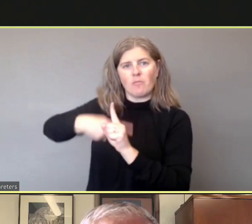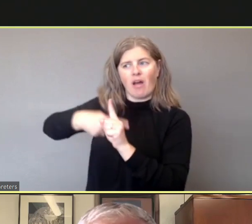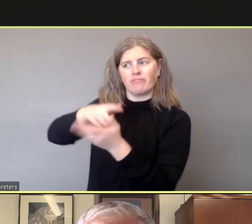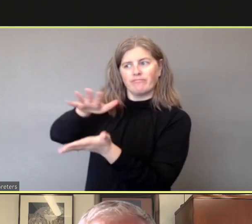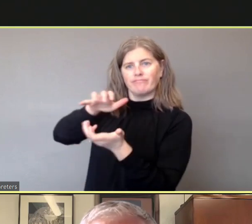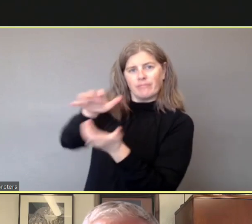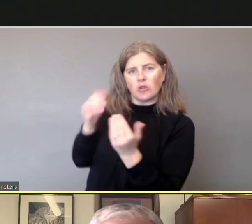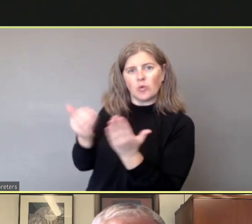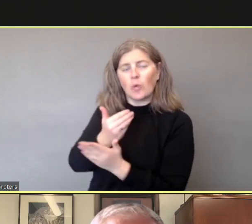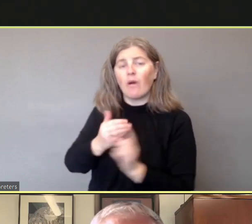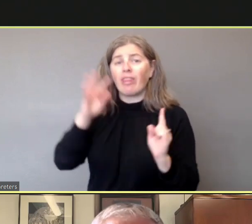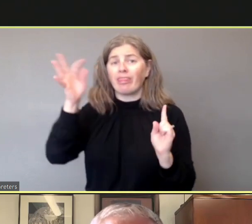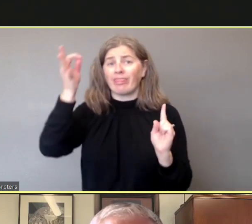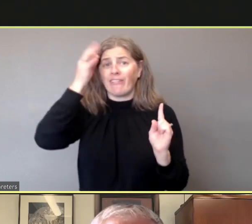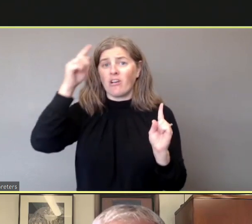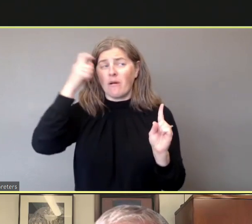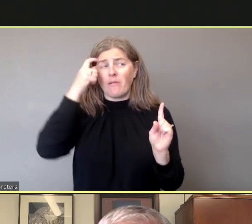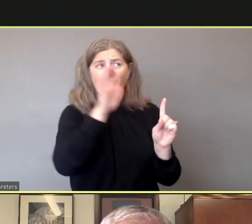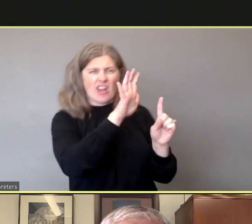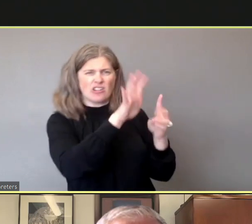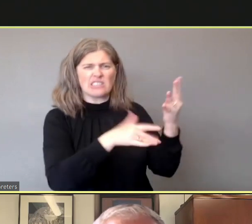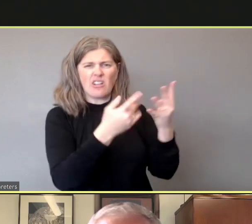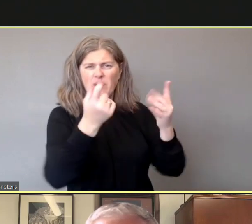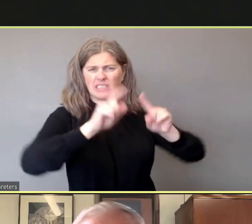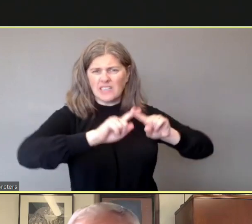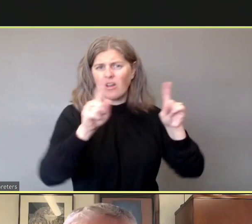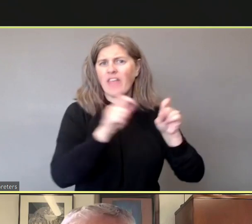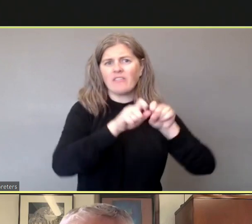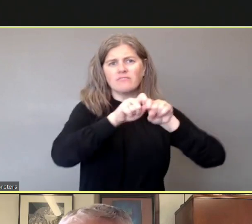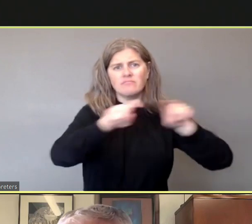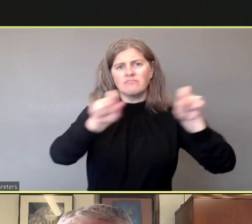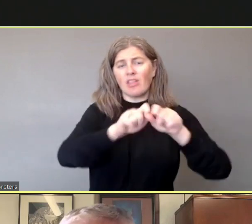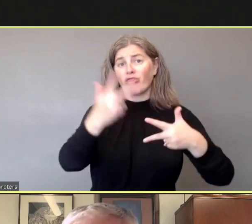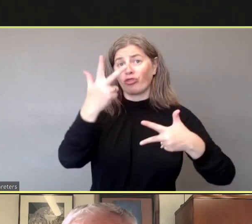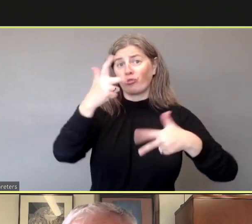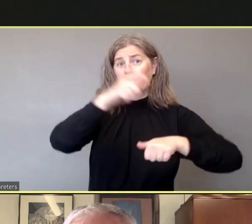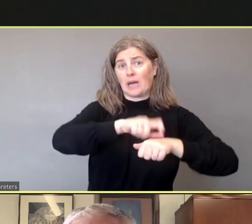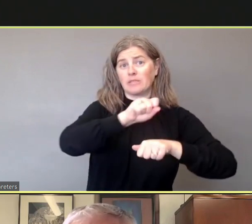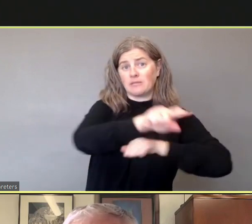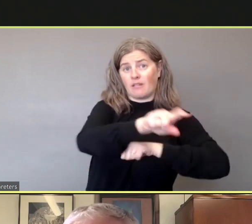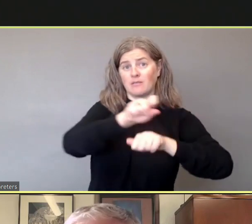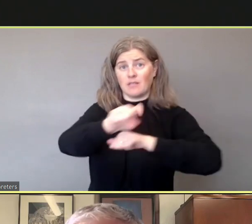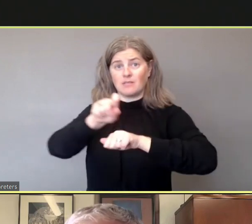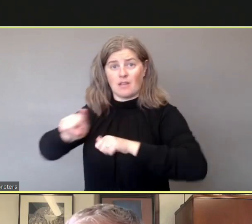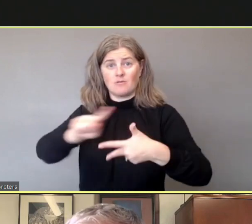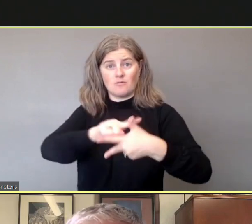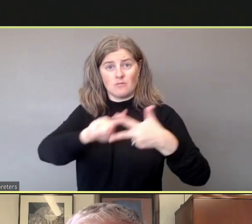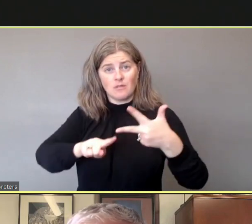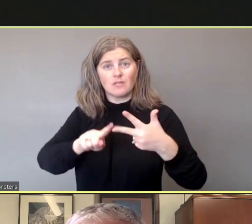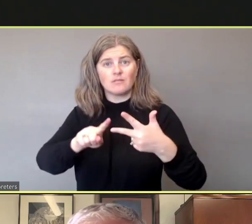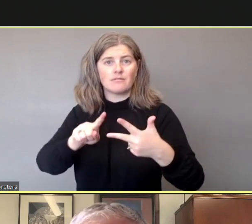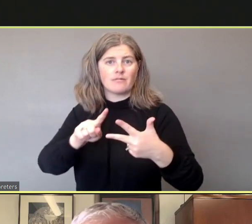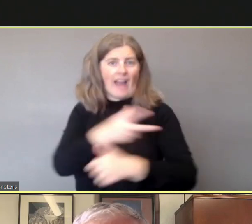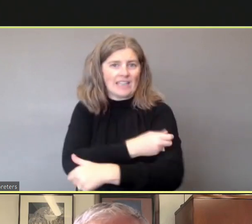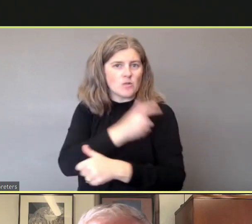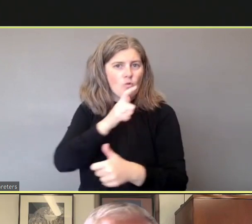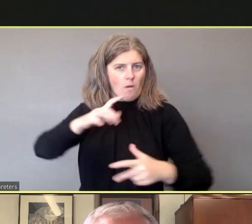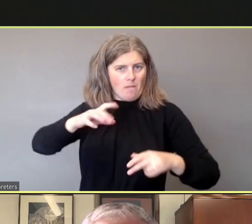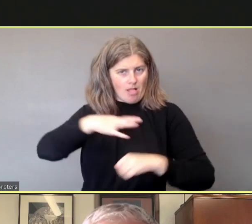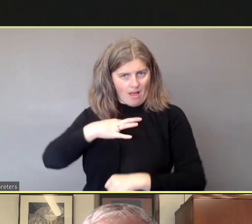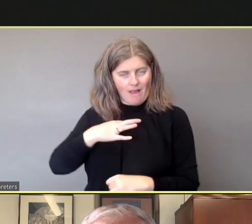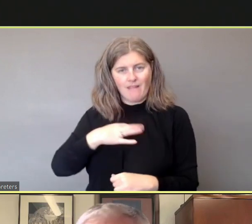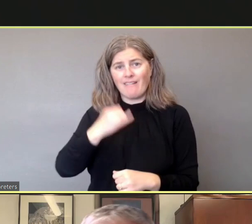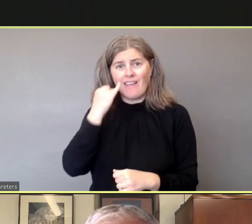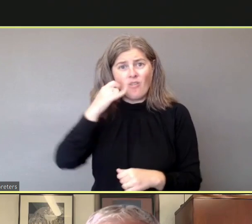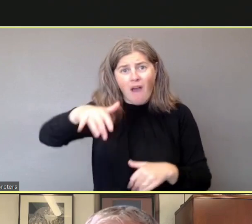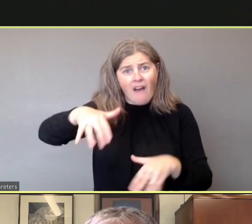The federal government has a different schedule, but they've already sent out 3 sets of vaccines to those who apply. And if you never got